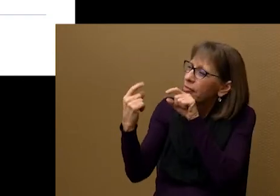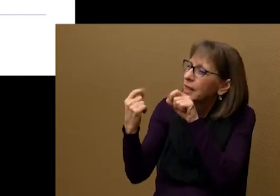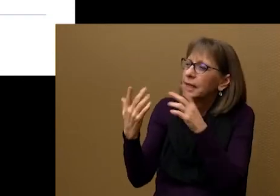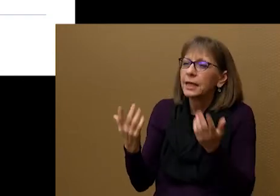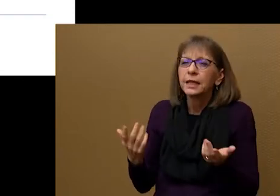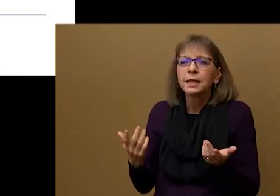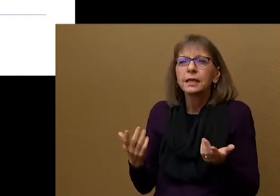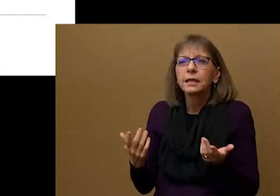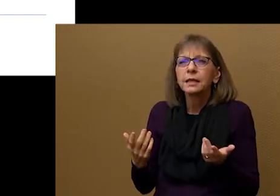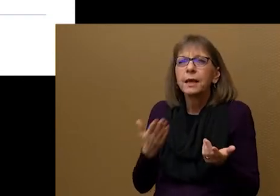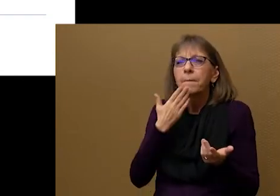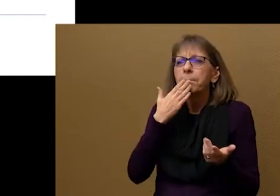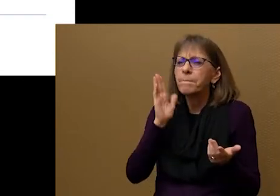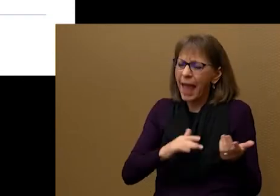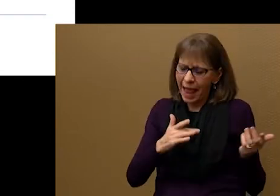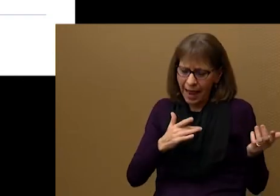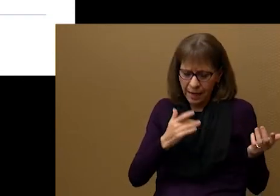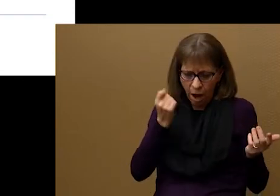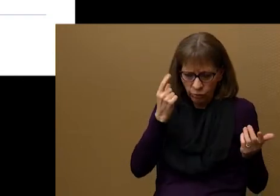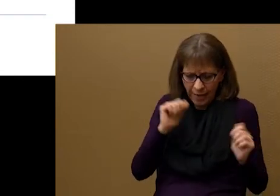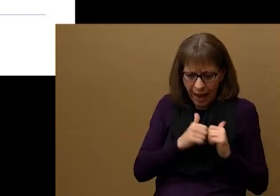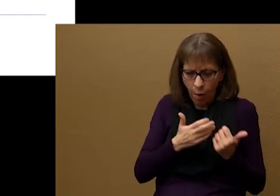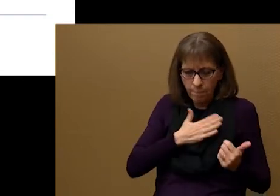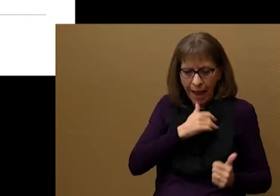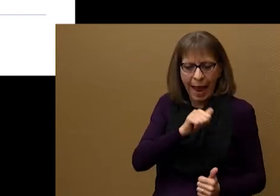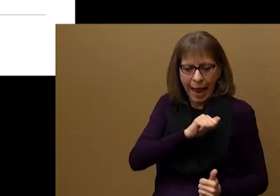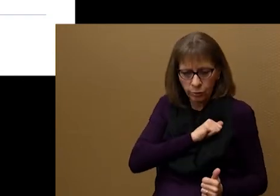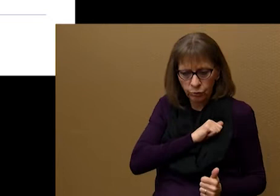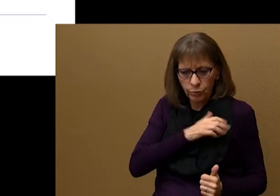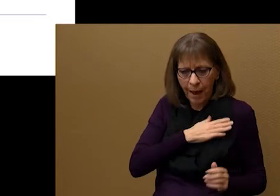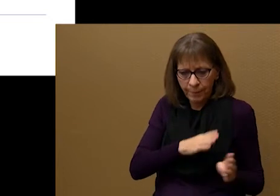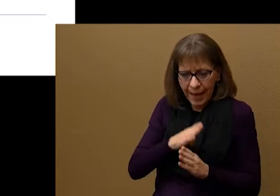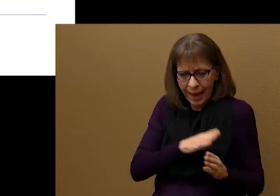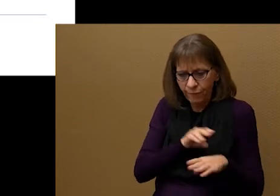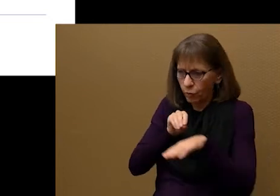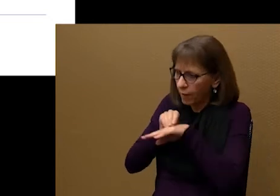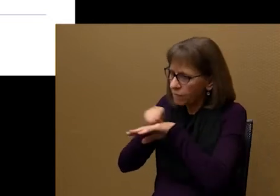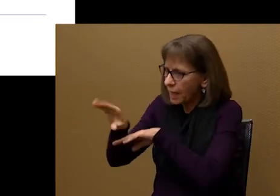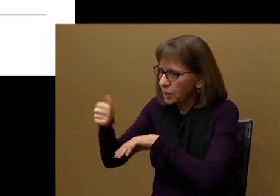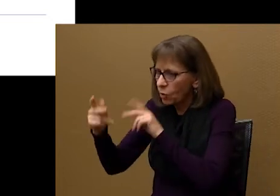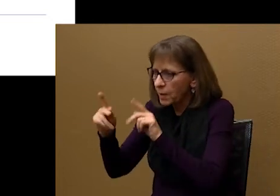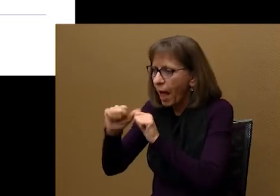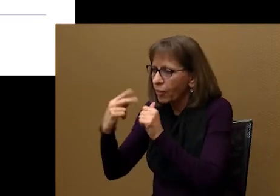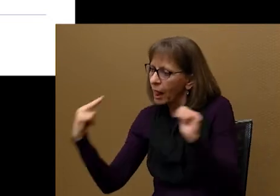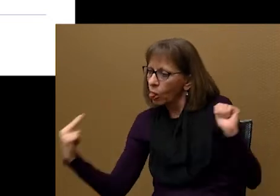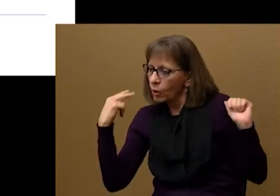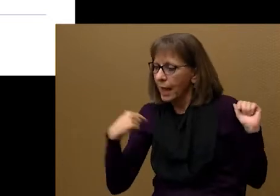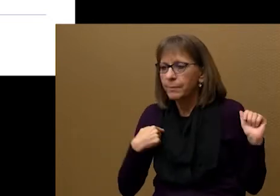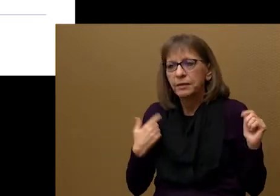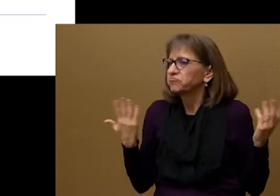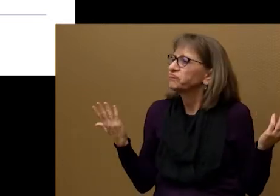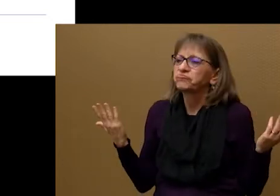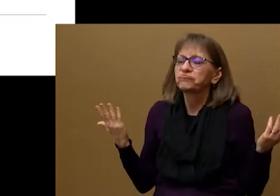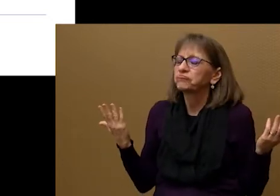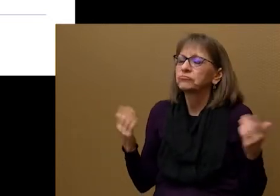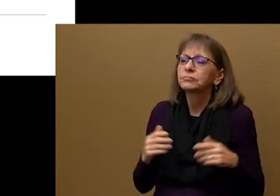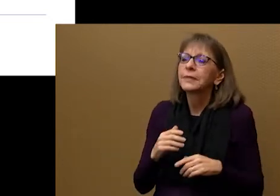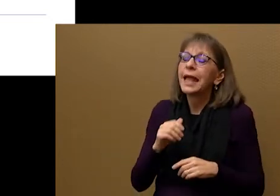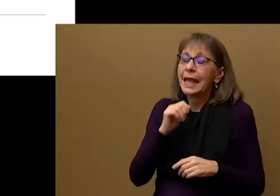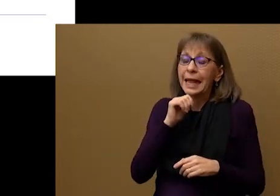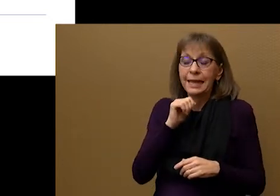lacks empathy, poor sense of how one's attitude, behavior comes across to others. How do other people perceive